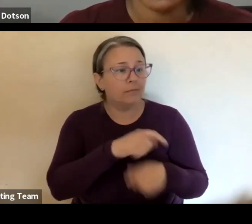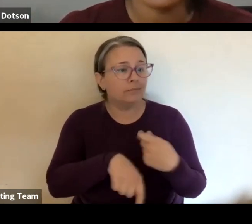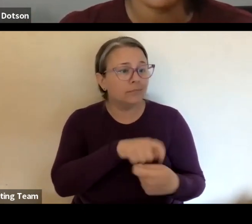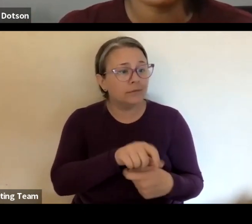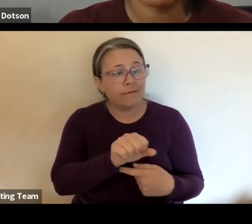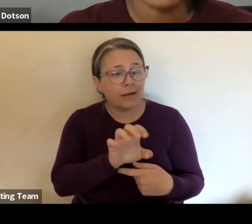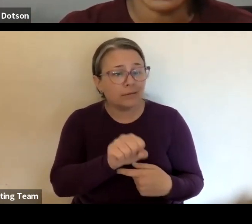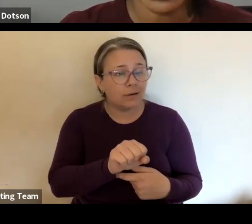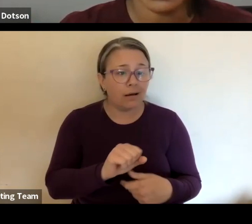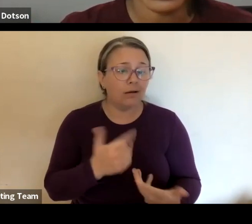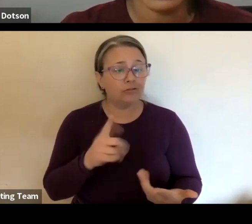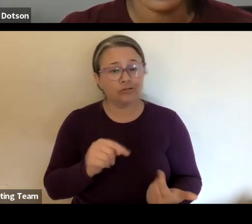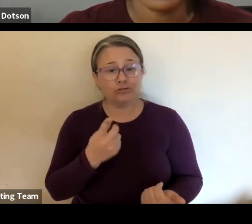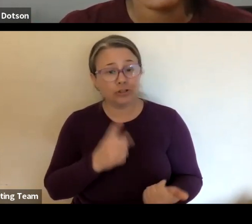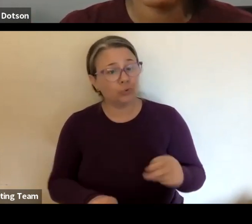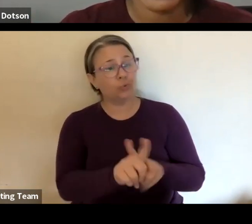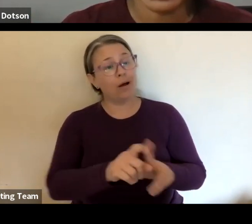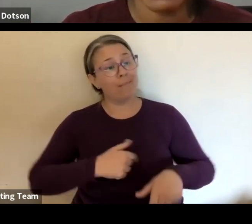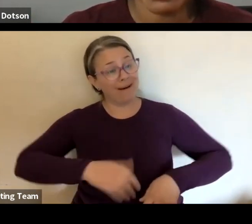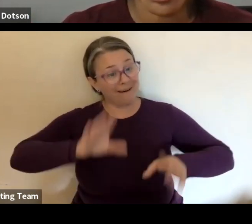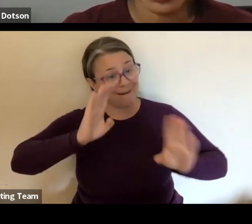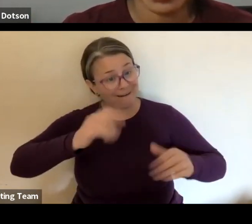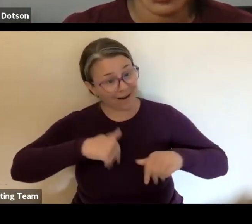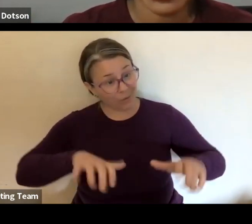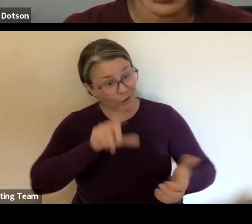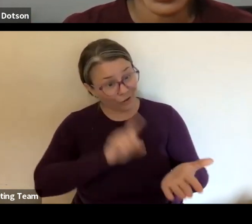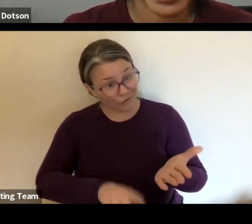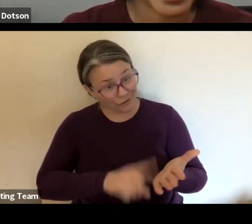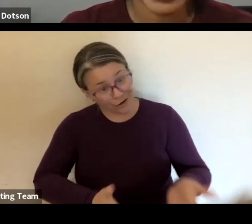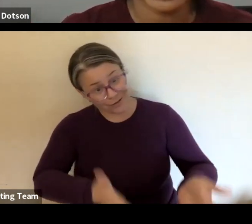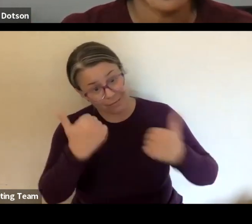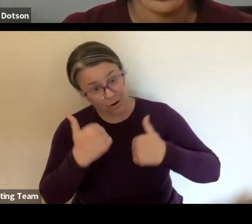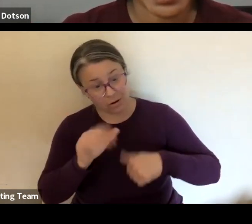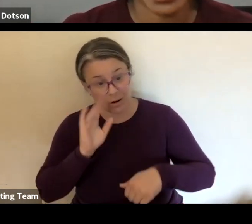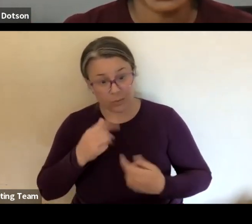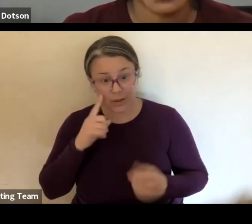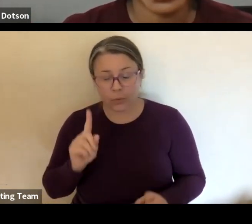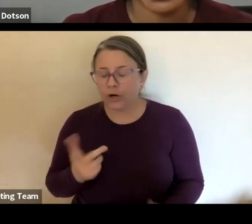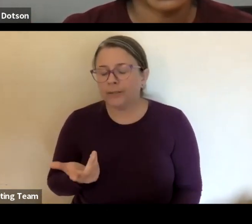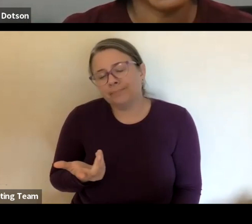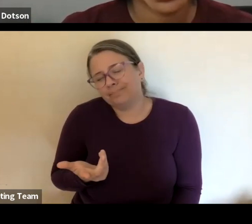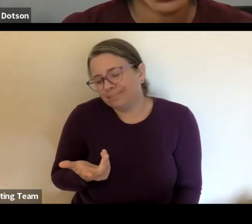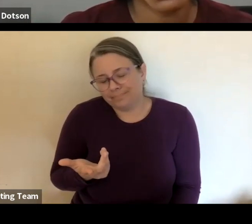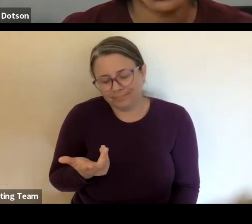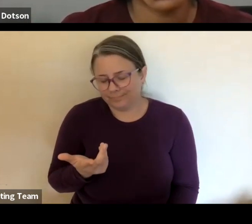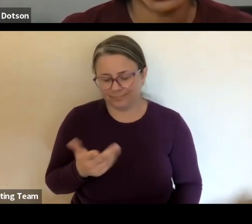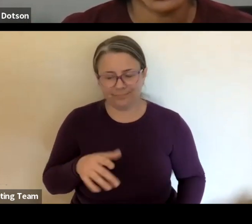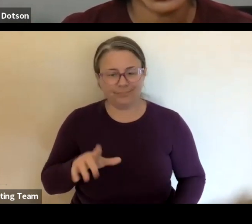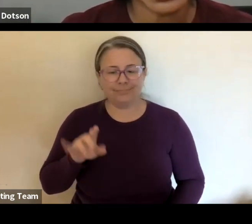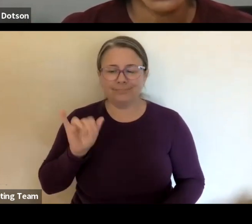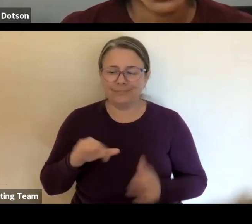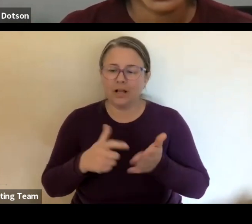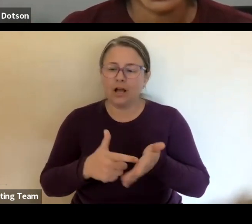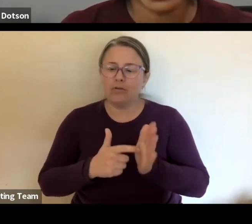research requires a give and take where you're providing services, you're providing information and resources, and not just taking